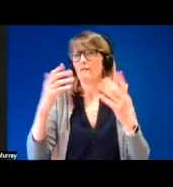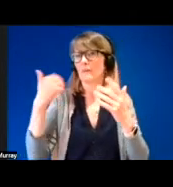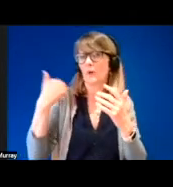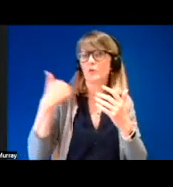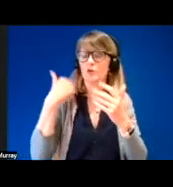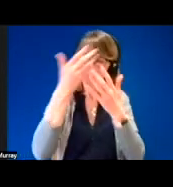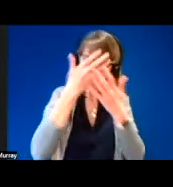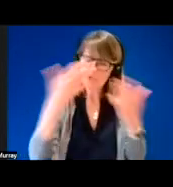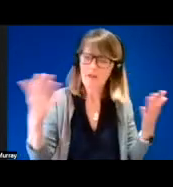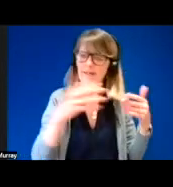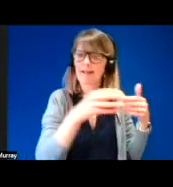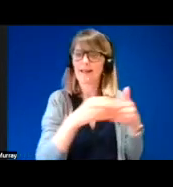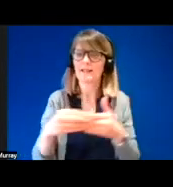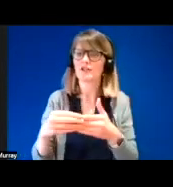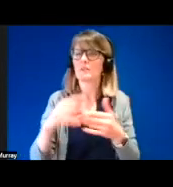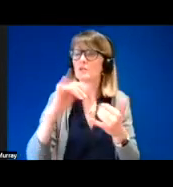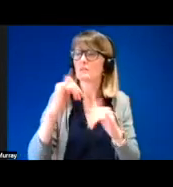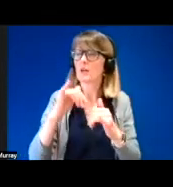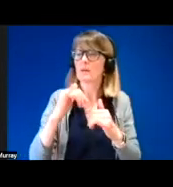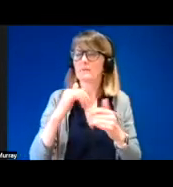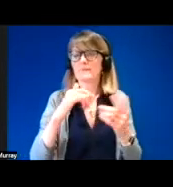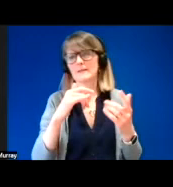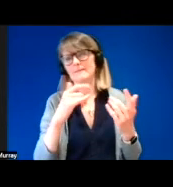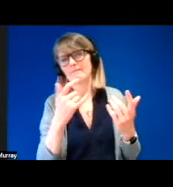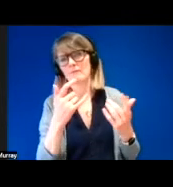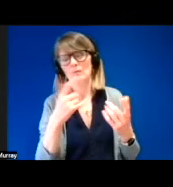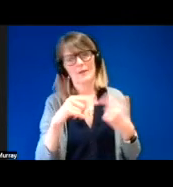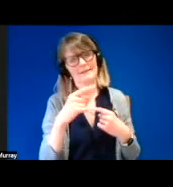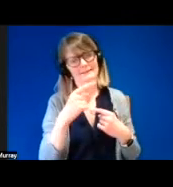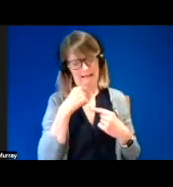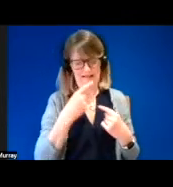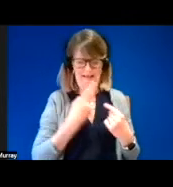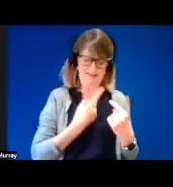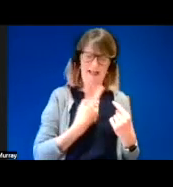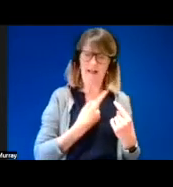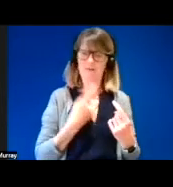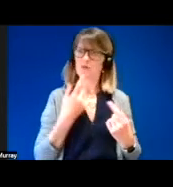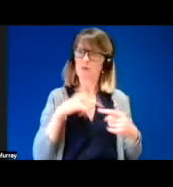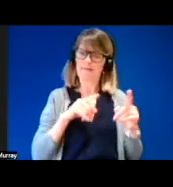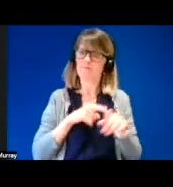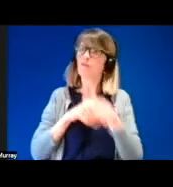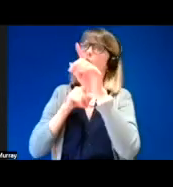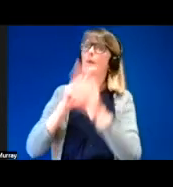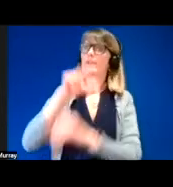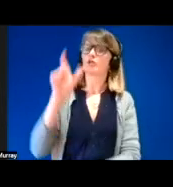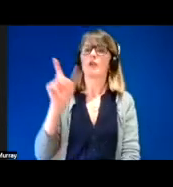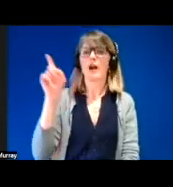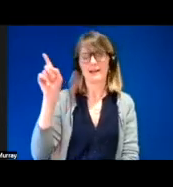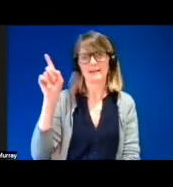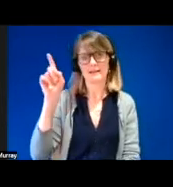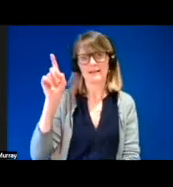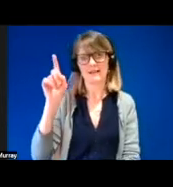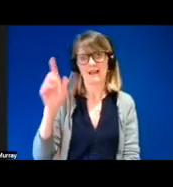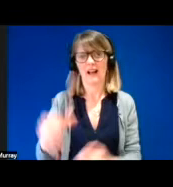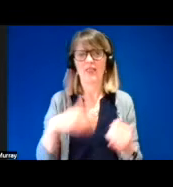Sometimes we tell ourselves that we are following Christ, and in doing so end up as a doormat